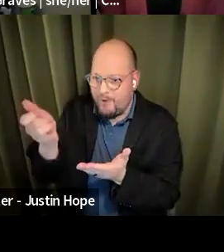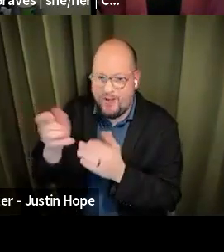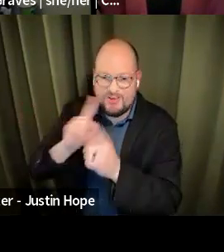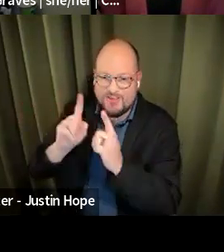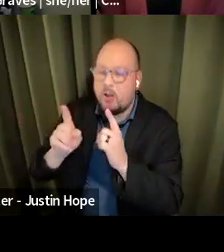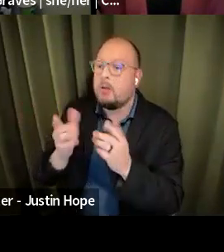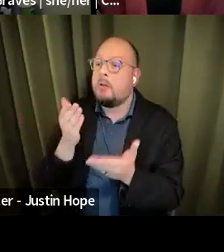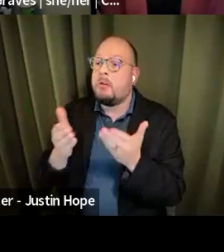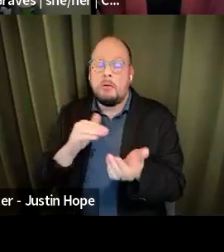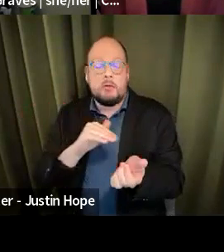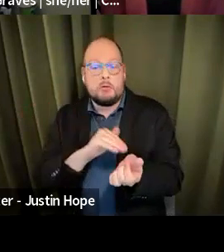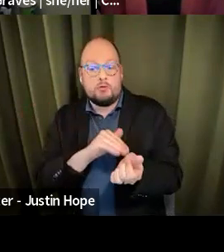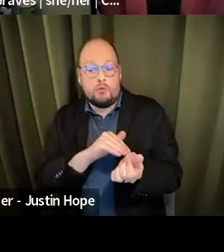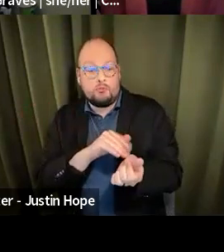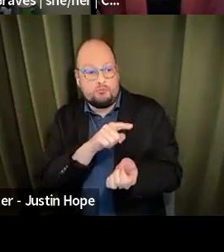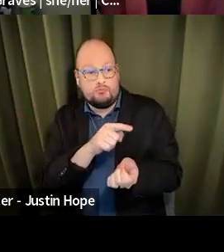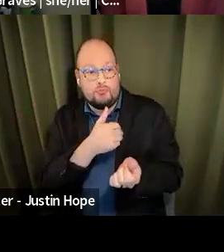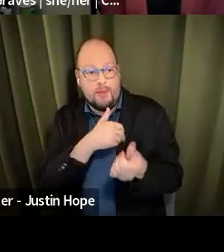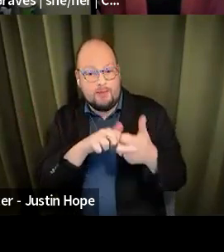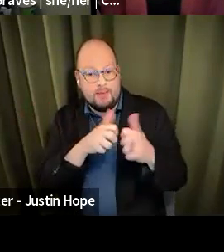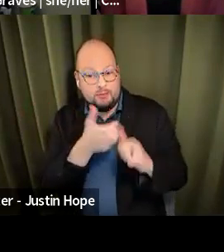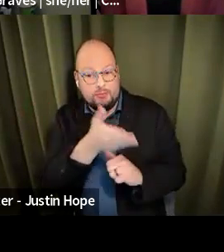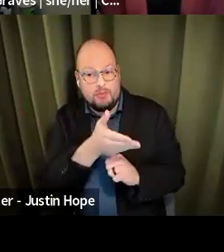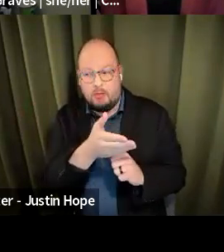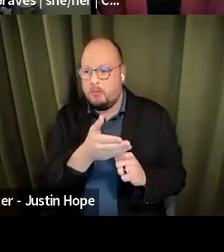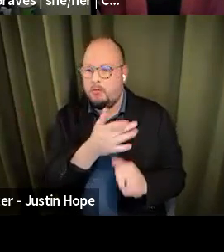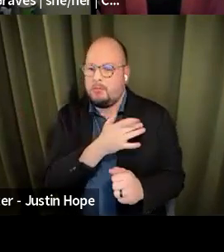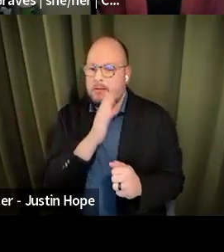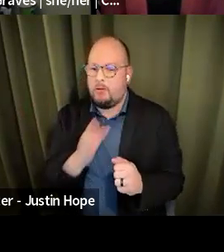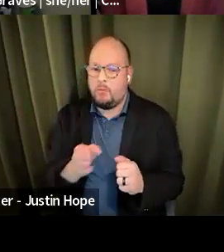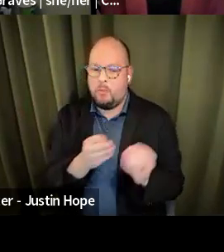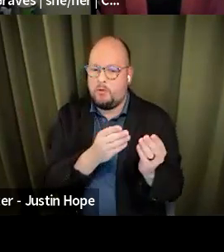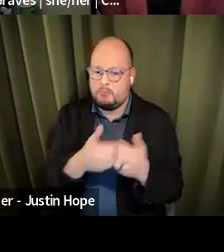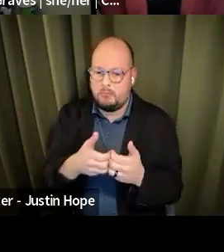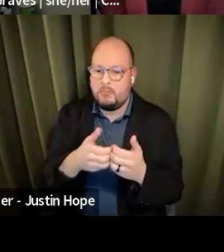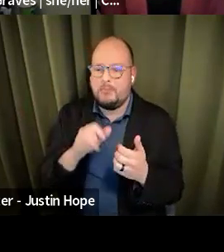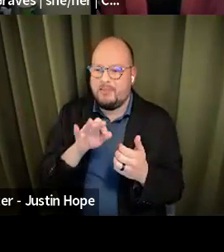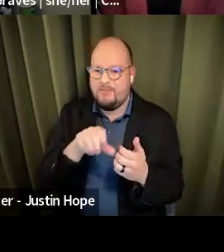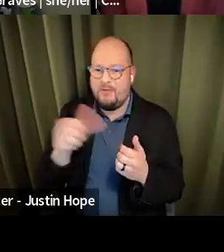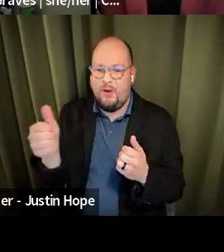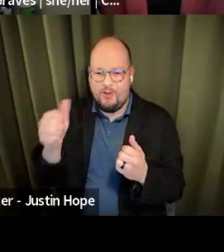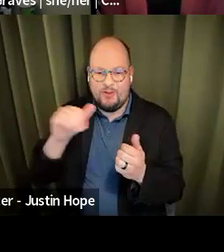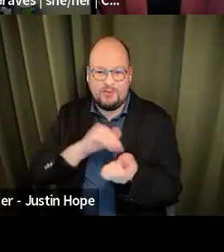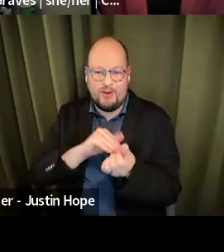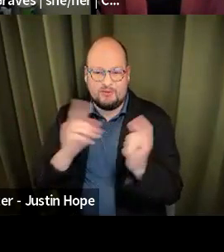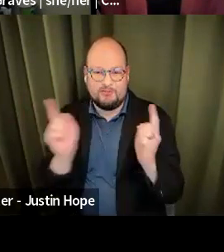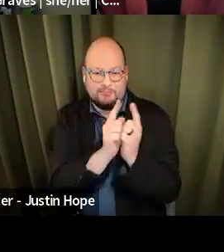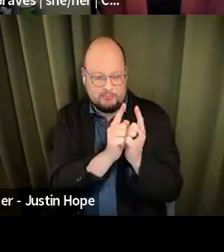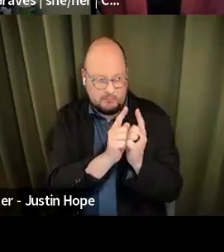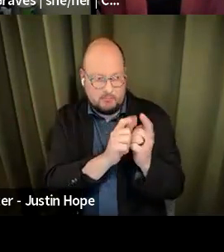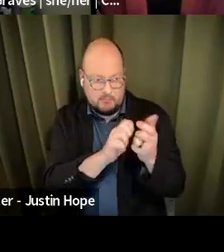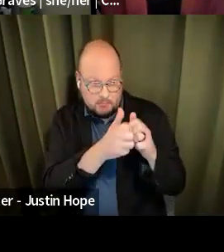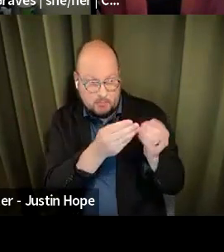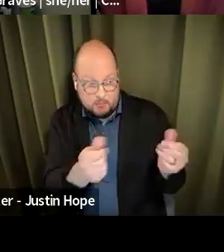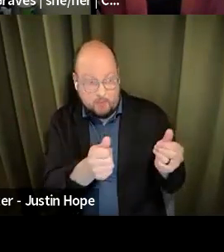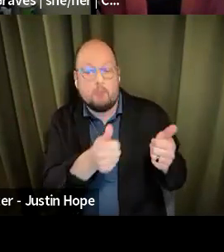physician, things seem to get straightened out pretty quickly when it's another doctor talking to them about it. So I would just advise